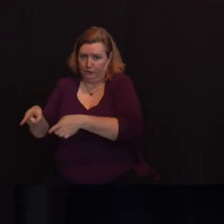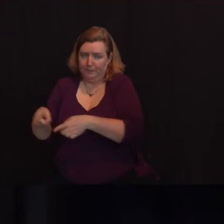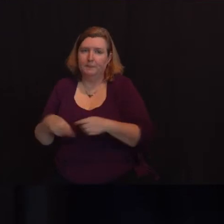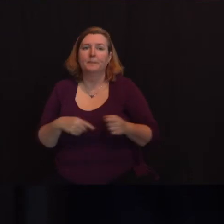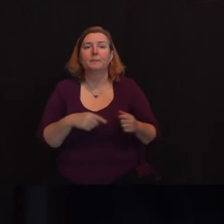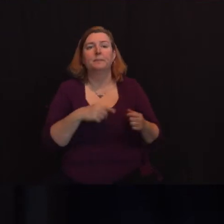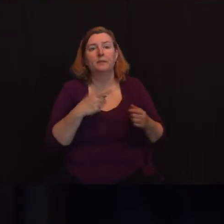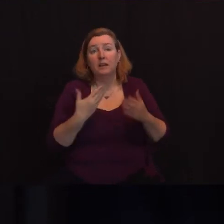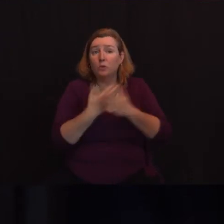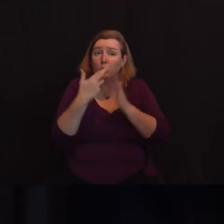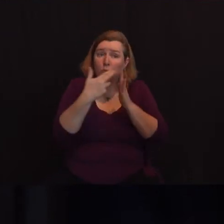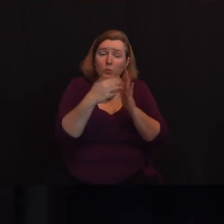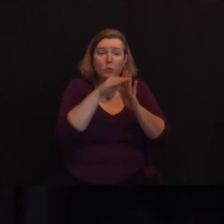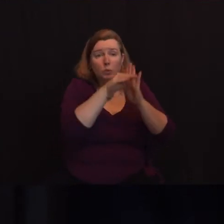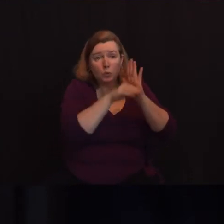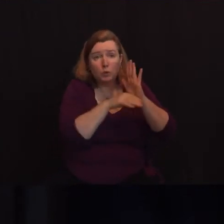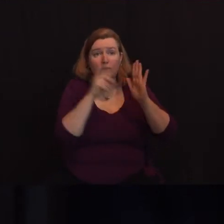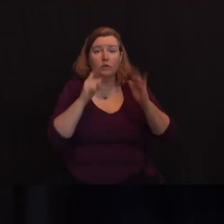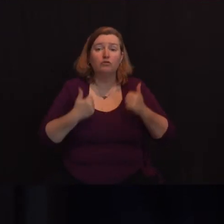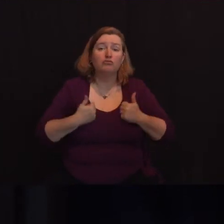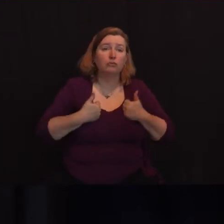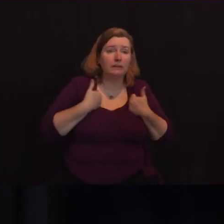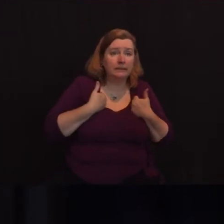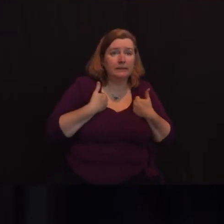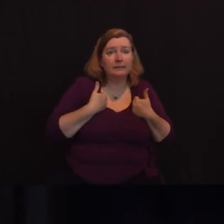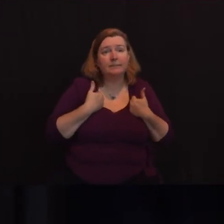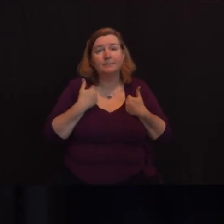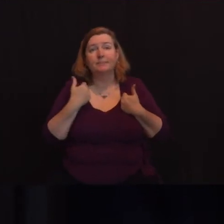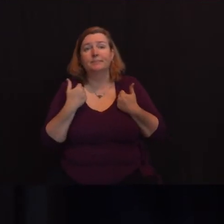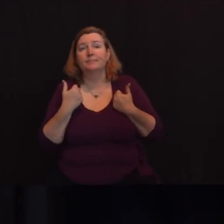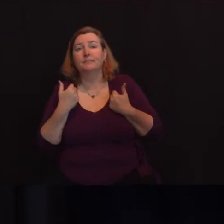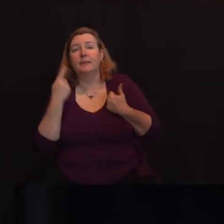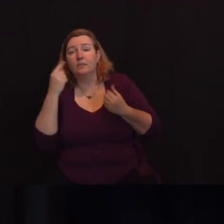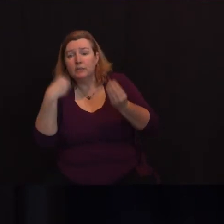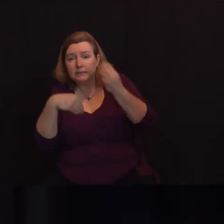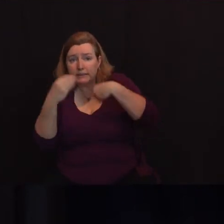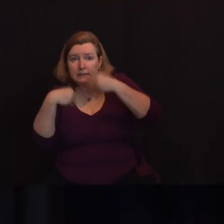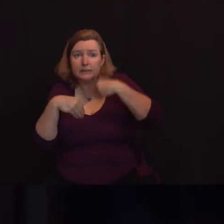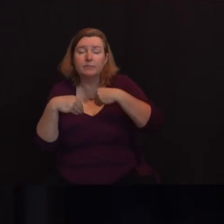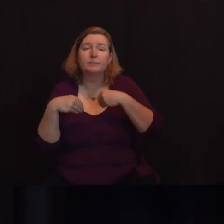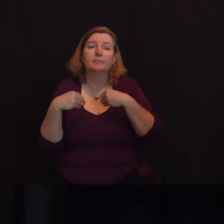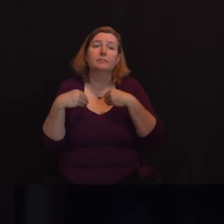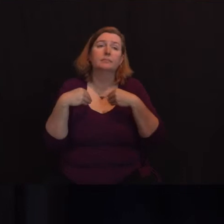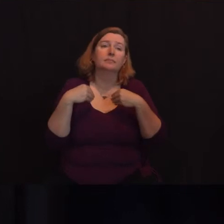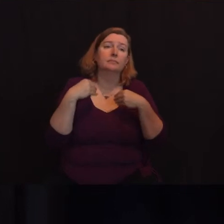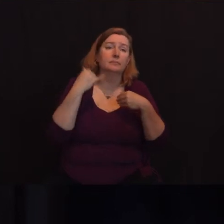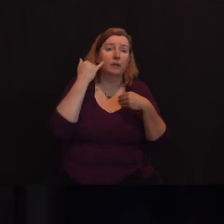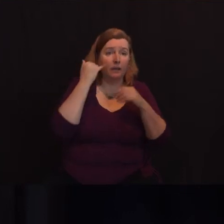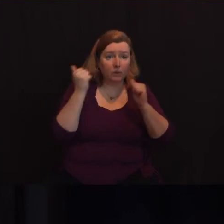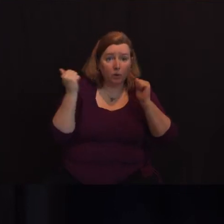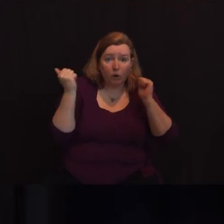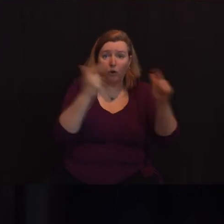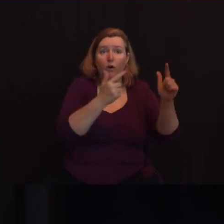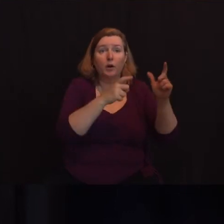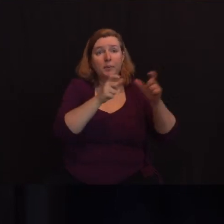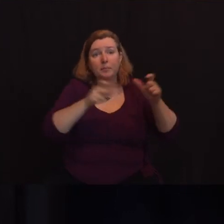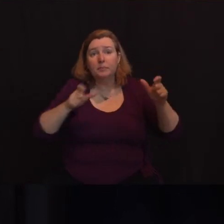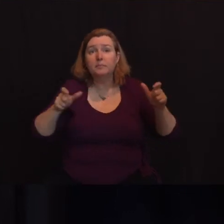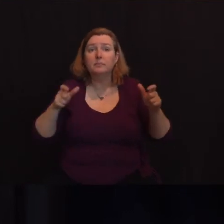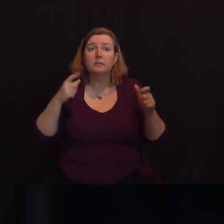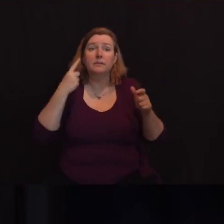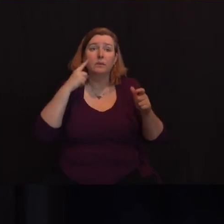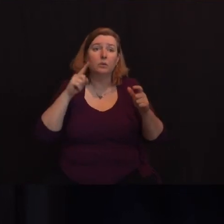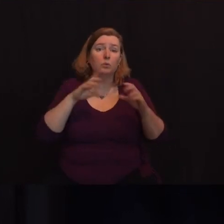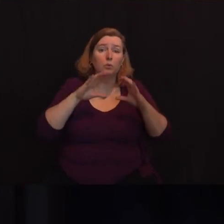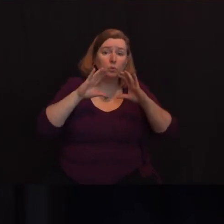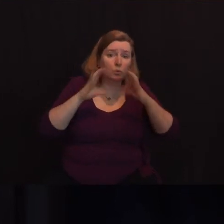dining for residents who are fully vaccinated. If all residents participating in the group activity or communal dining